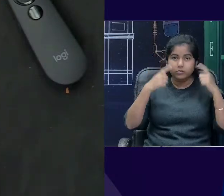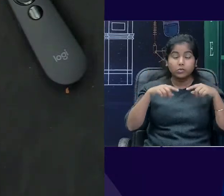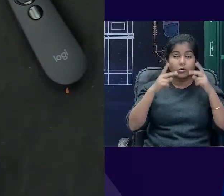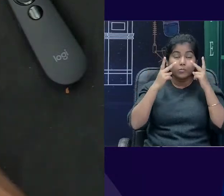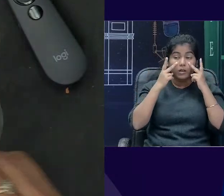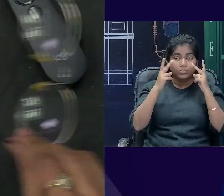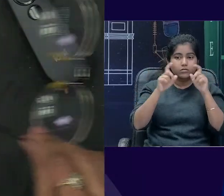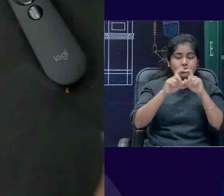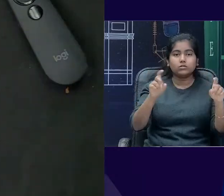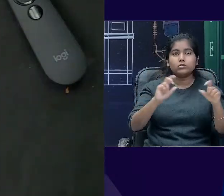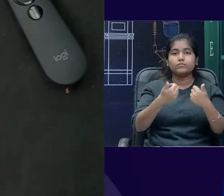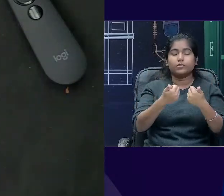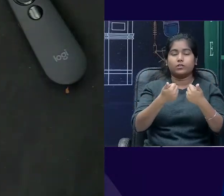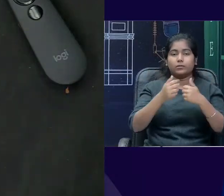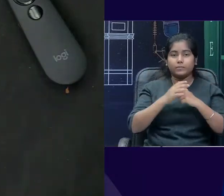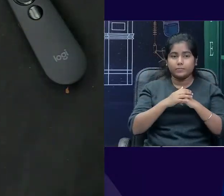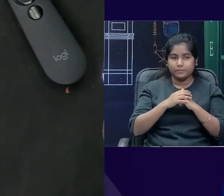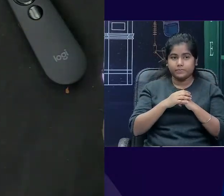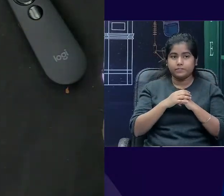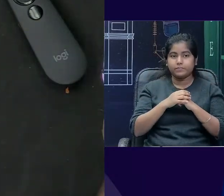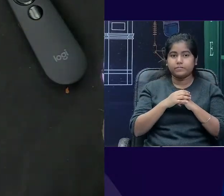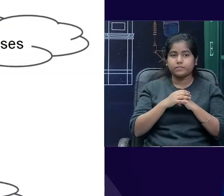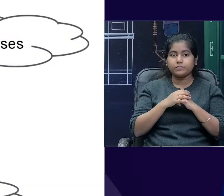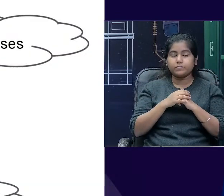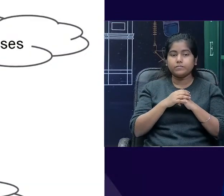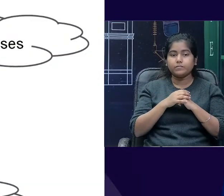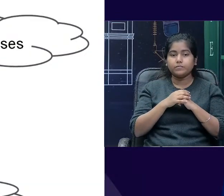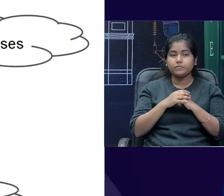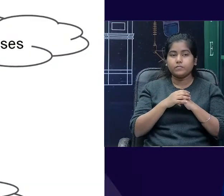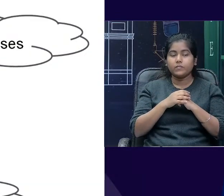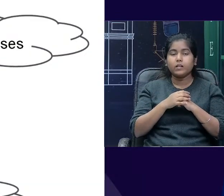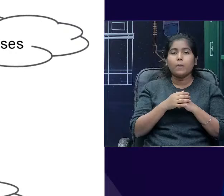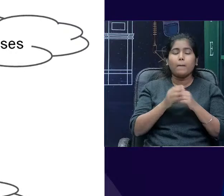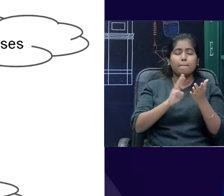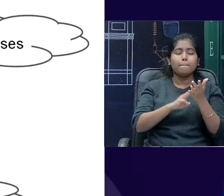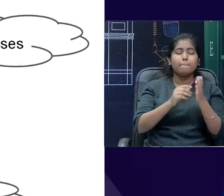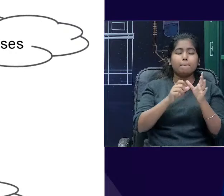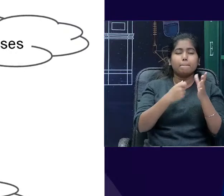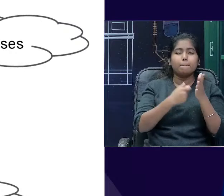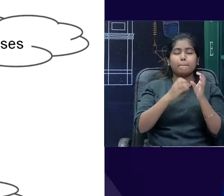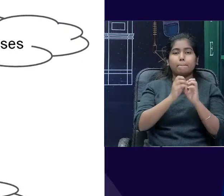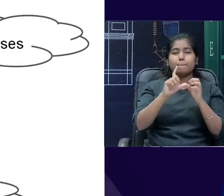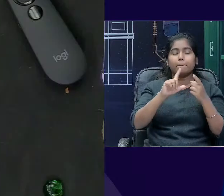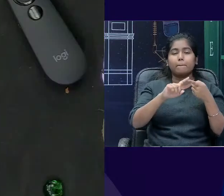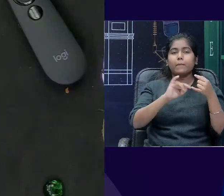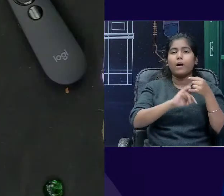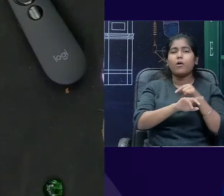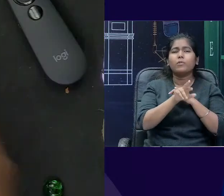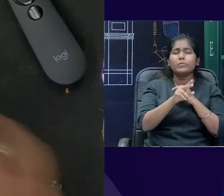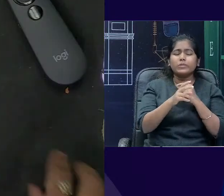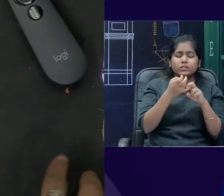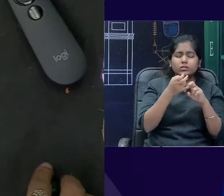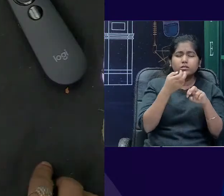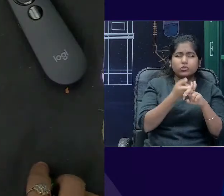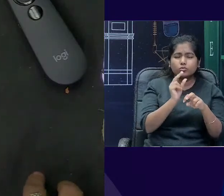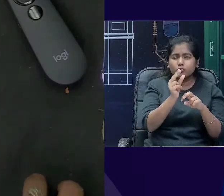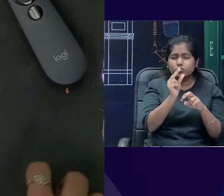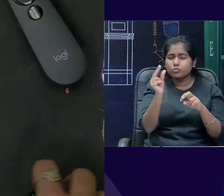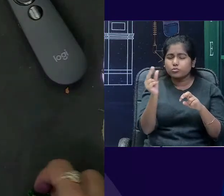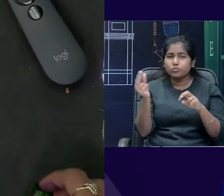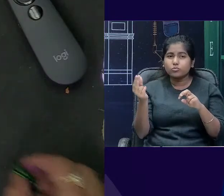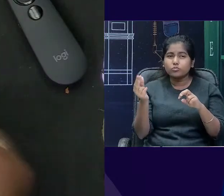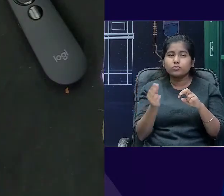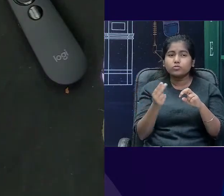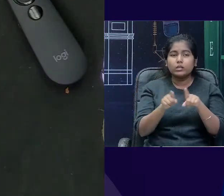be clear. Clear. Spectacles. Okay. And the marbles. These are small things, concrete objects which we can bring to